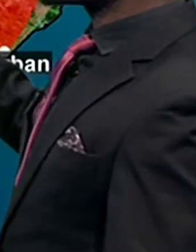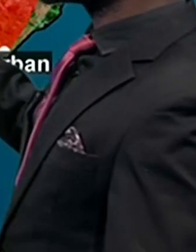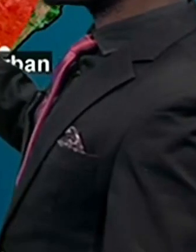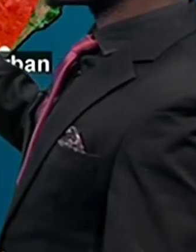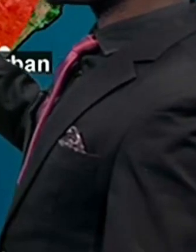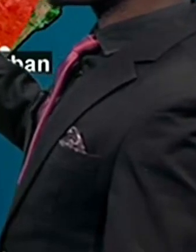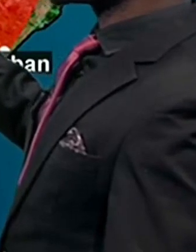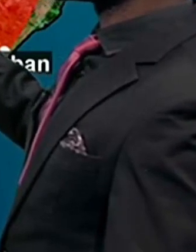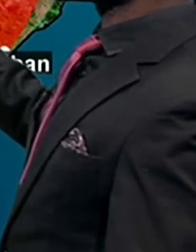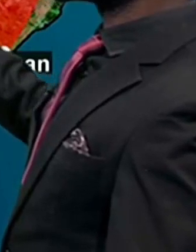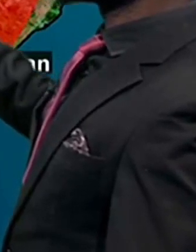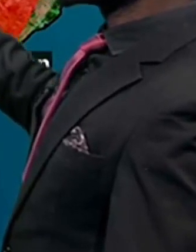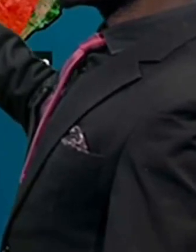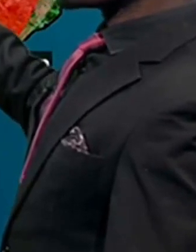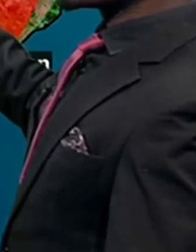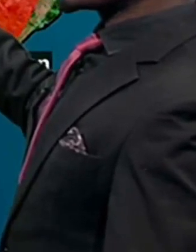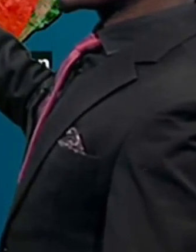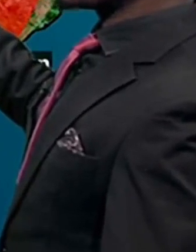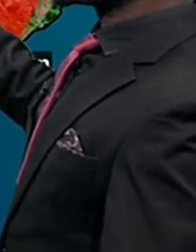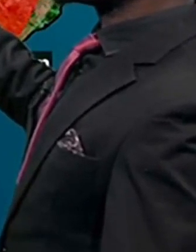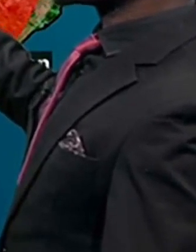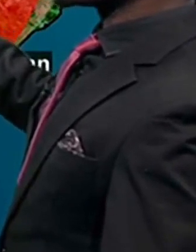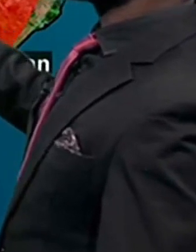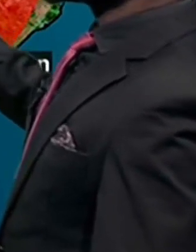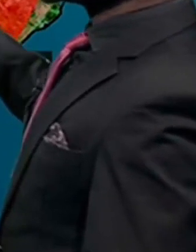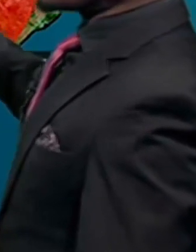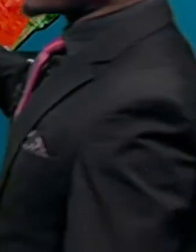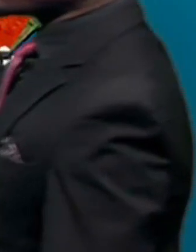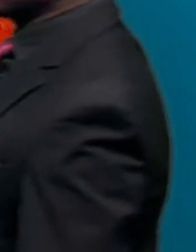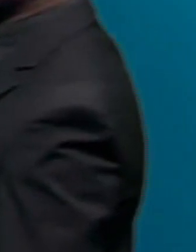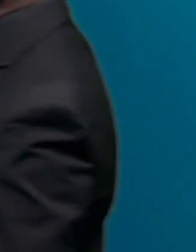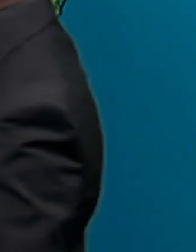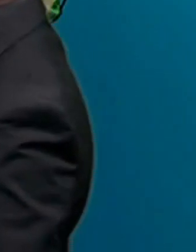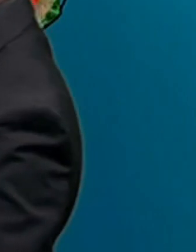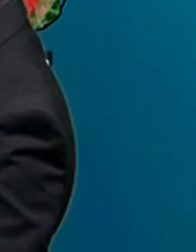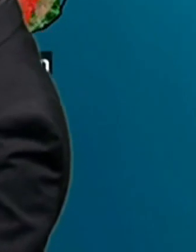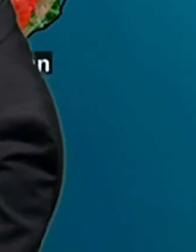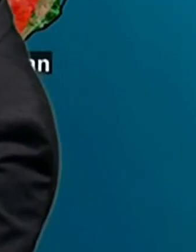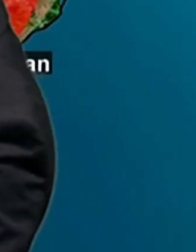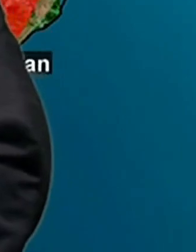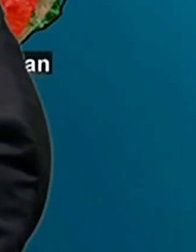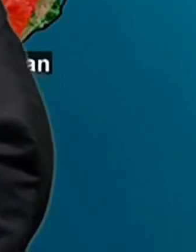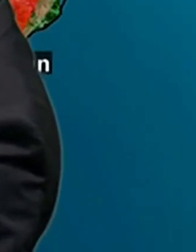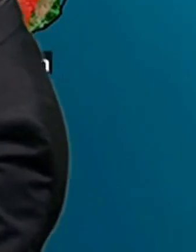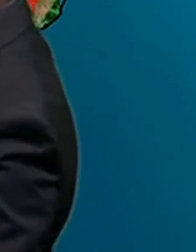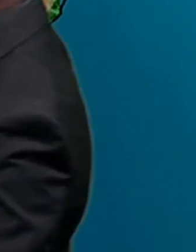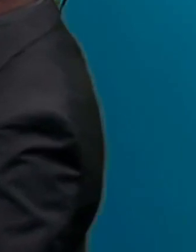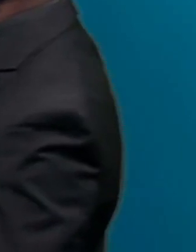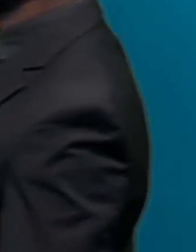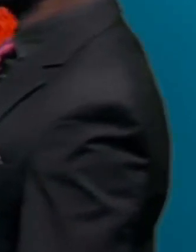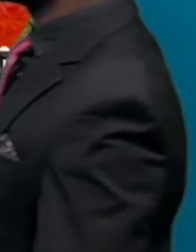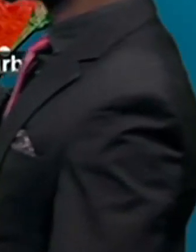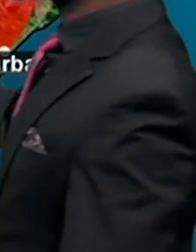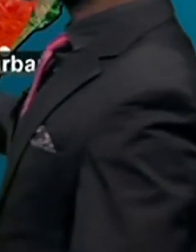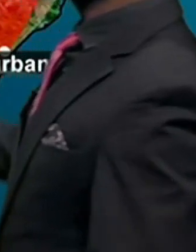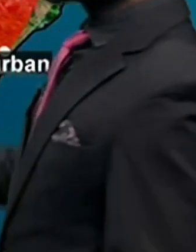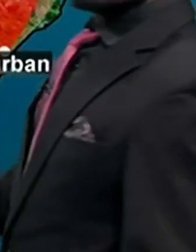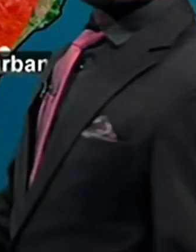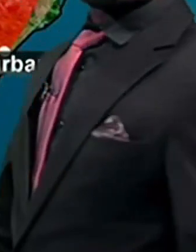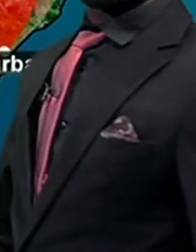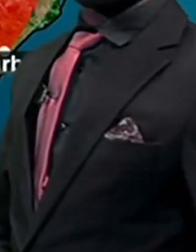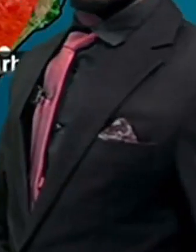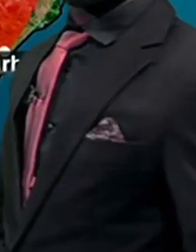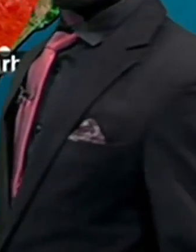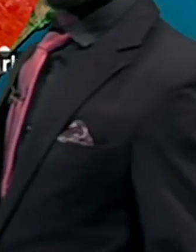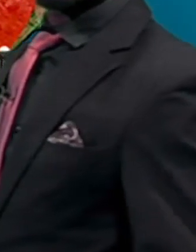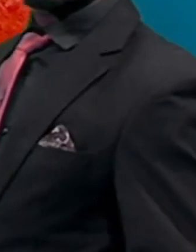Borwa dikarolo tša gona ka kwa go la North West le go rotogela ka Pretoria di kgonagalo tša go phulega mello ya hlaga dikarolo tša ka Upington le Bloemfontein Free State